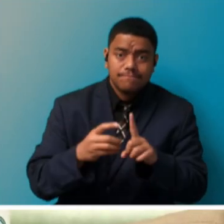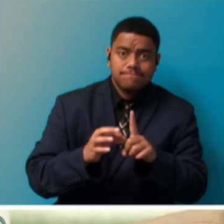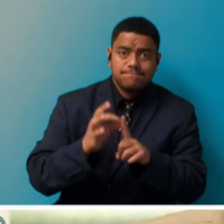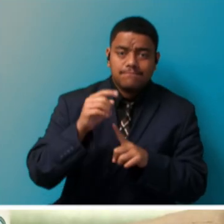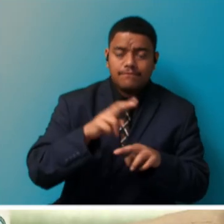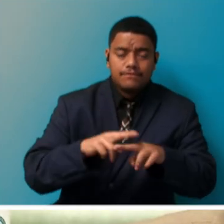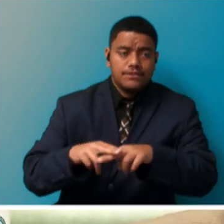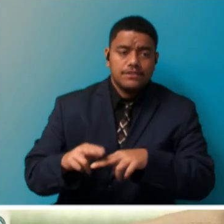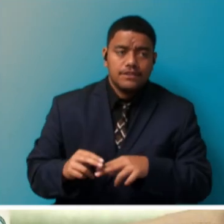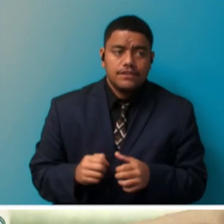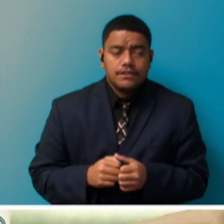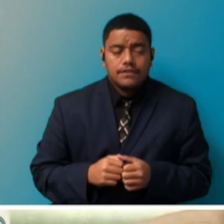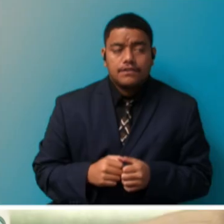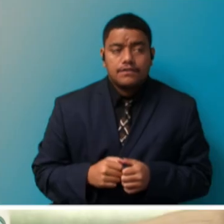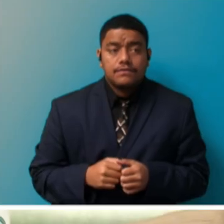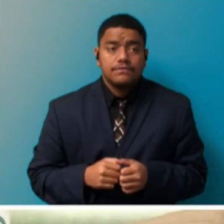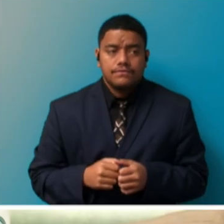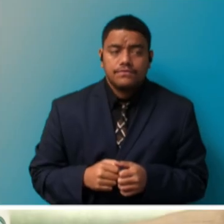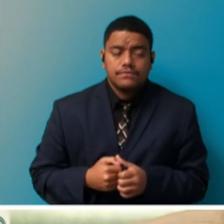is of great interest,